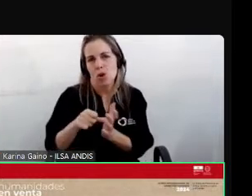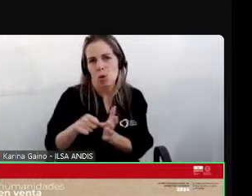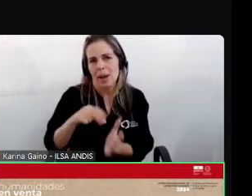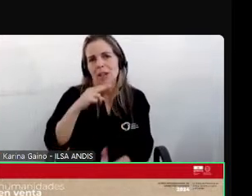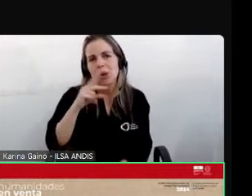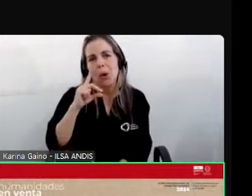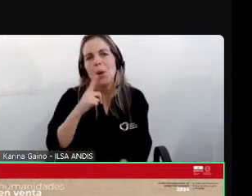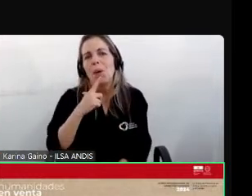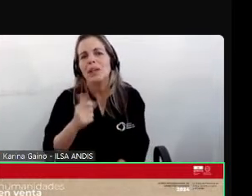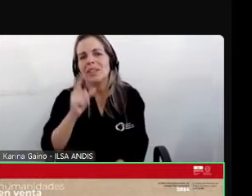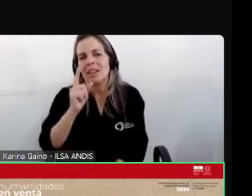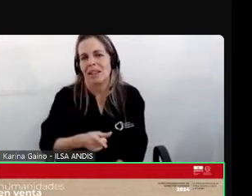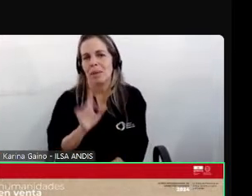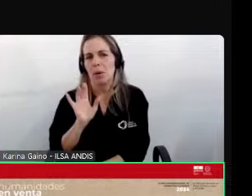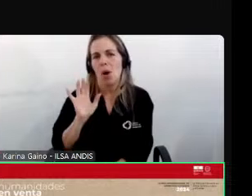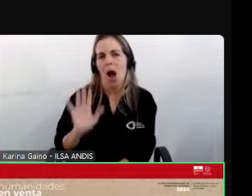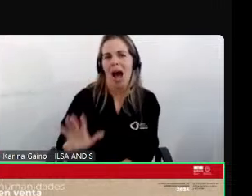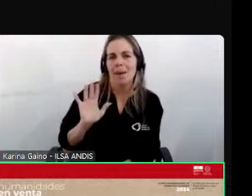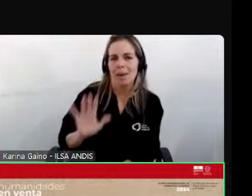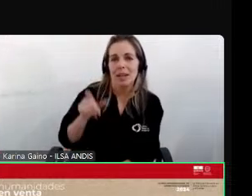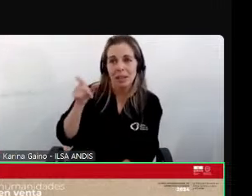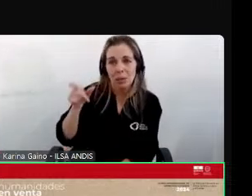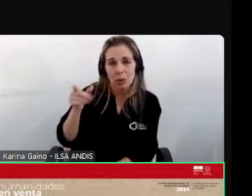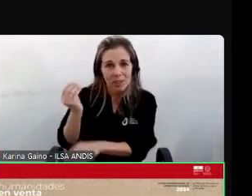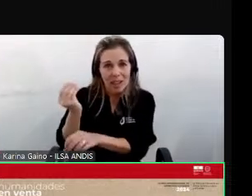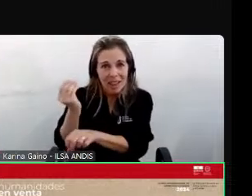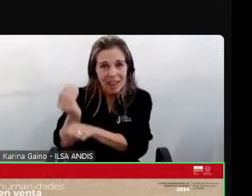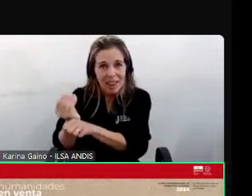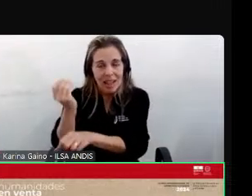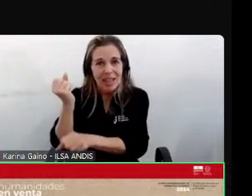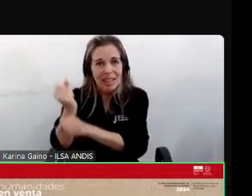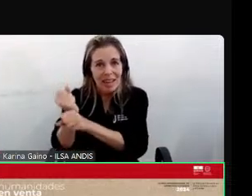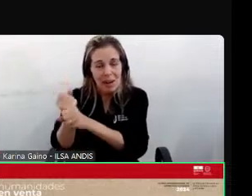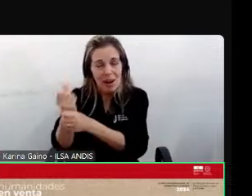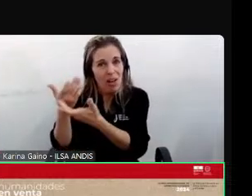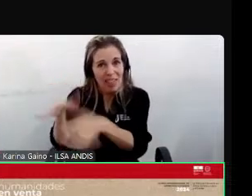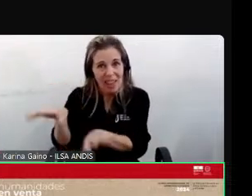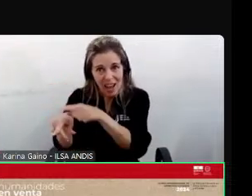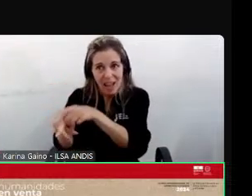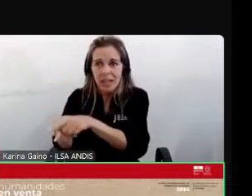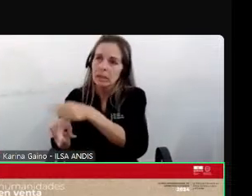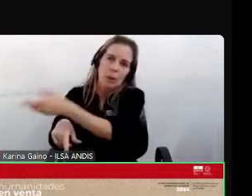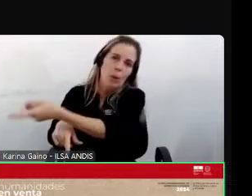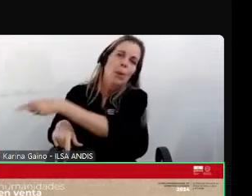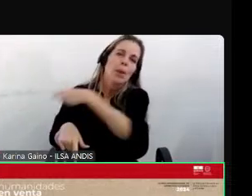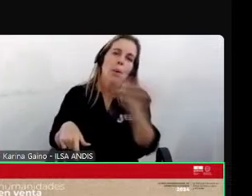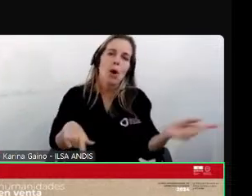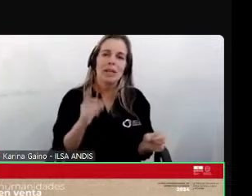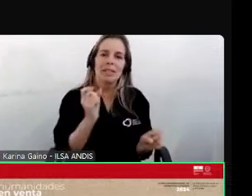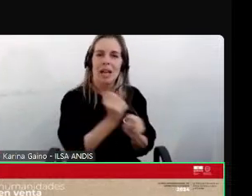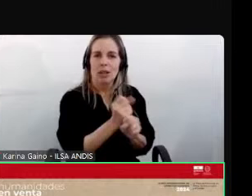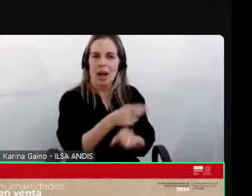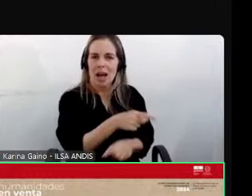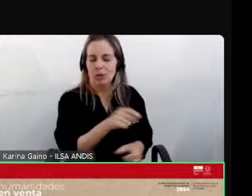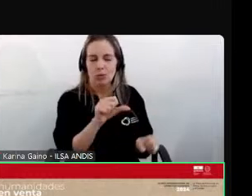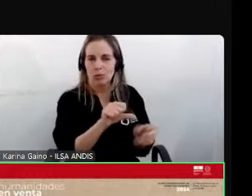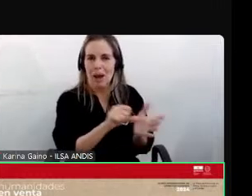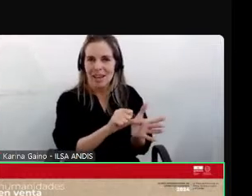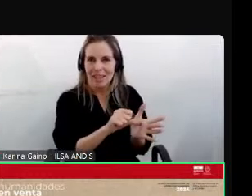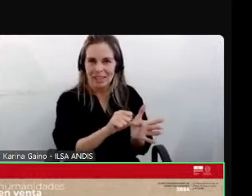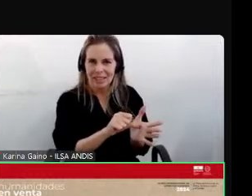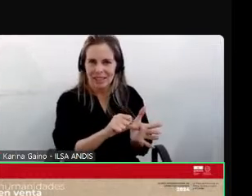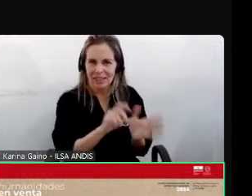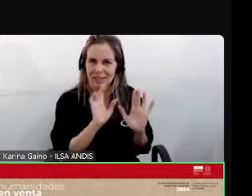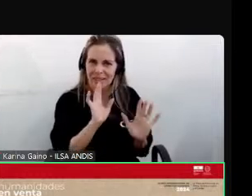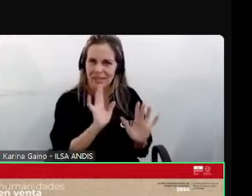their rights or the conditions of their contracts are violated. So if workers have no job or visa portability, so